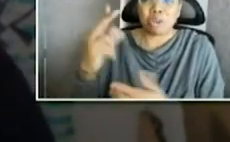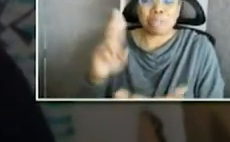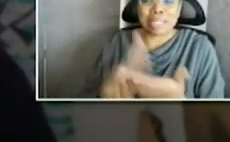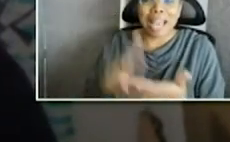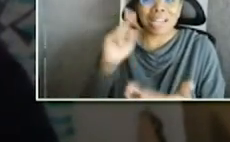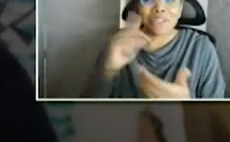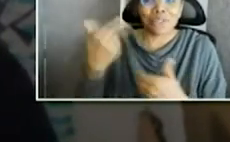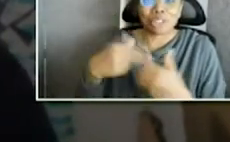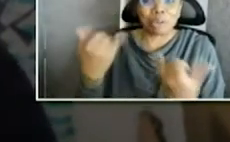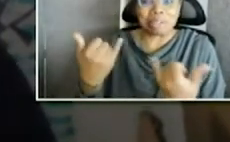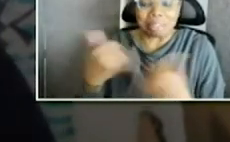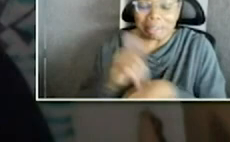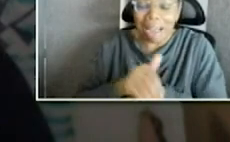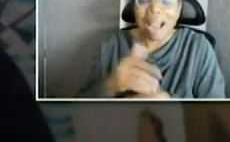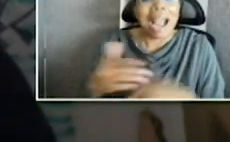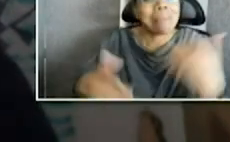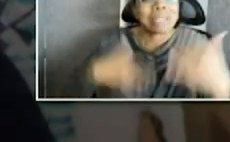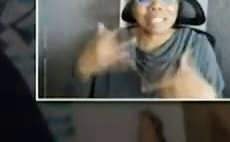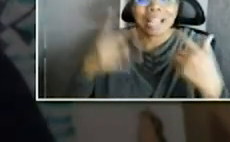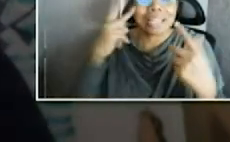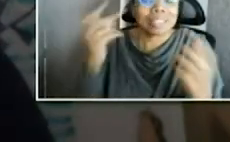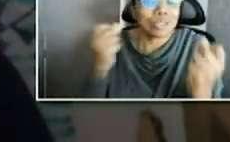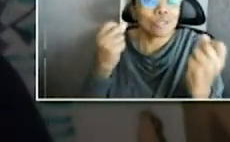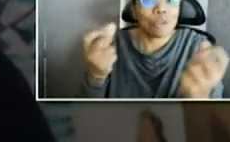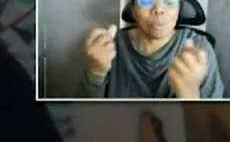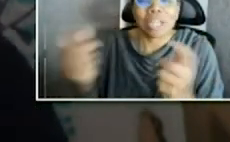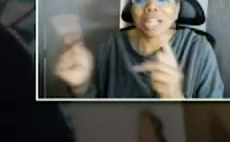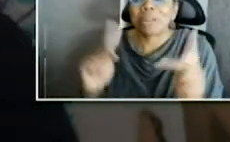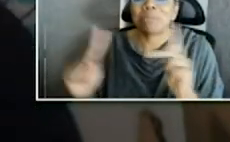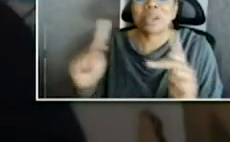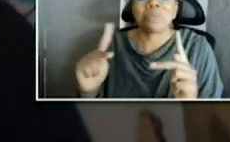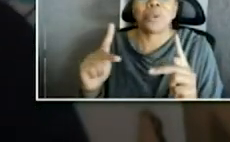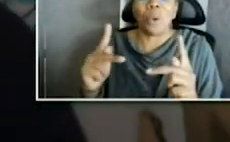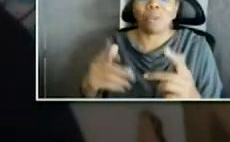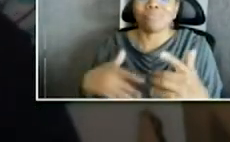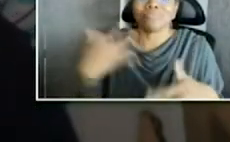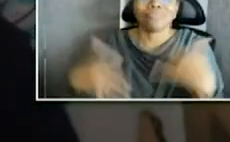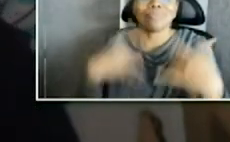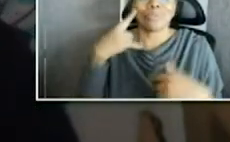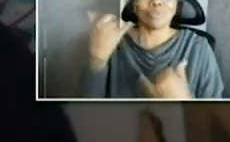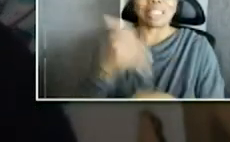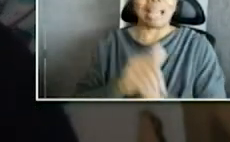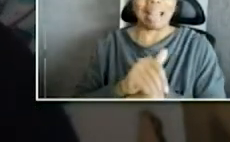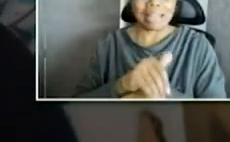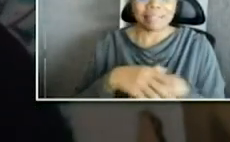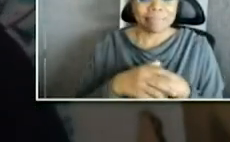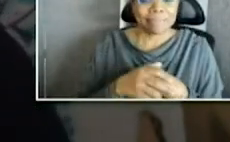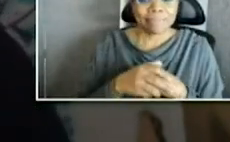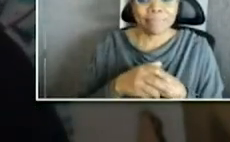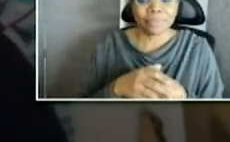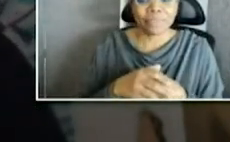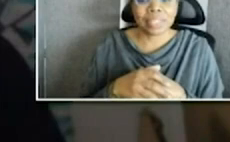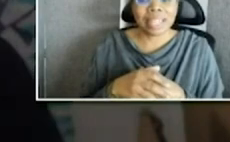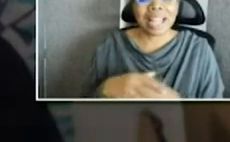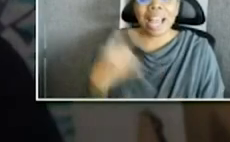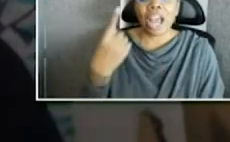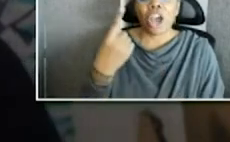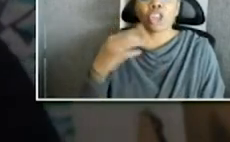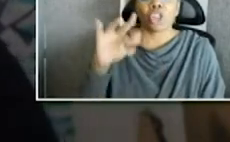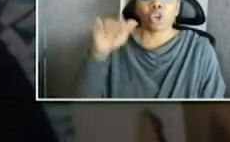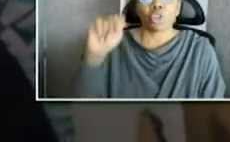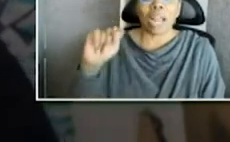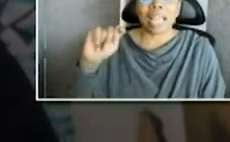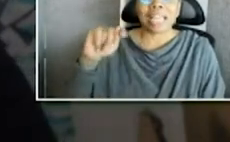and engagement. I'm thrilled to have you all with us right now. The Great Postal Heist exposes the decades-long effort